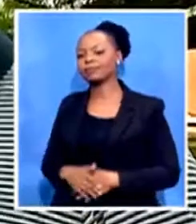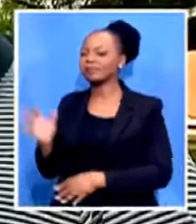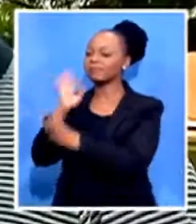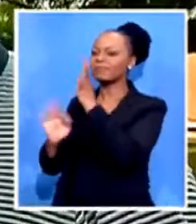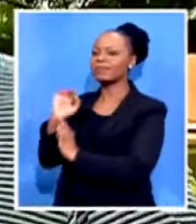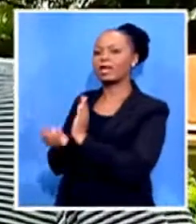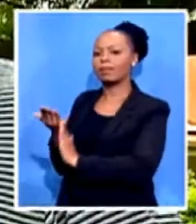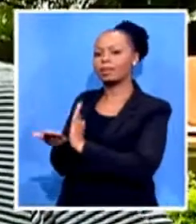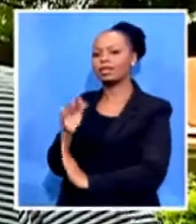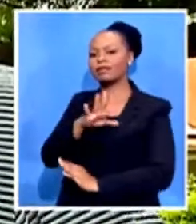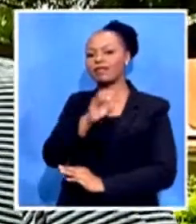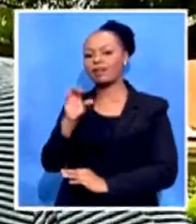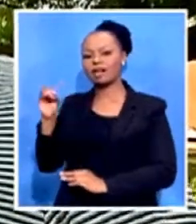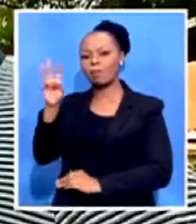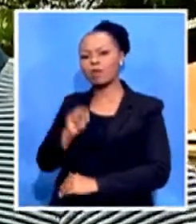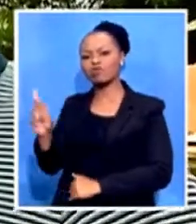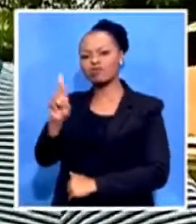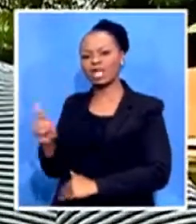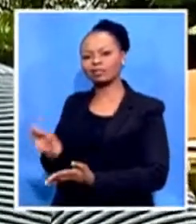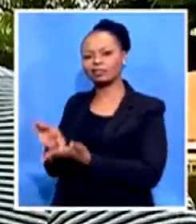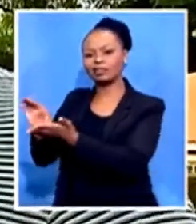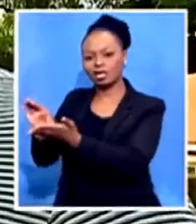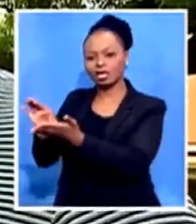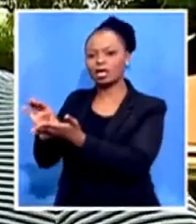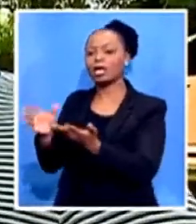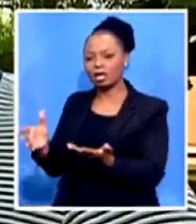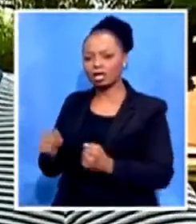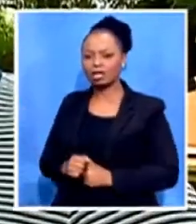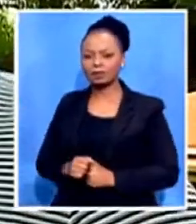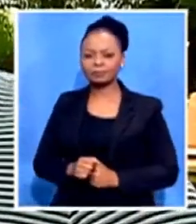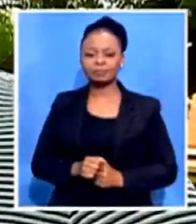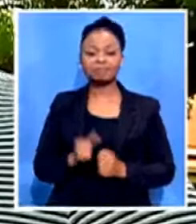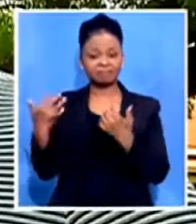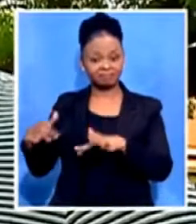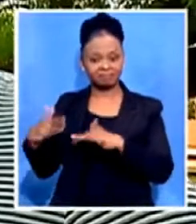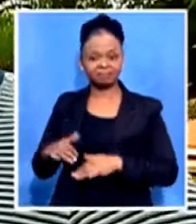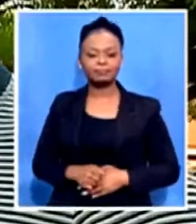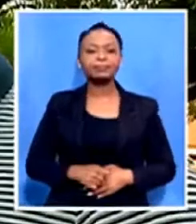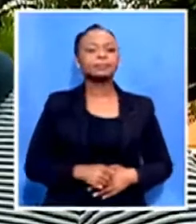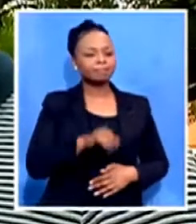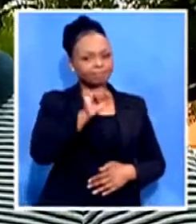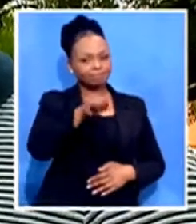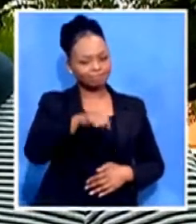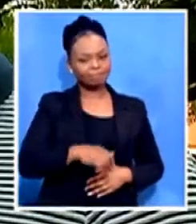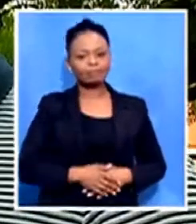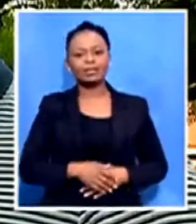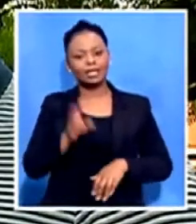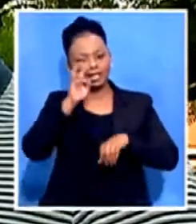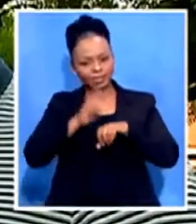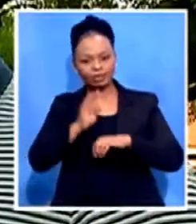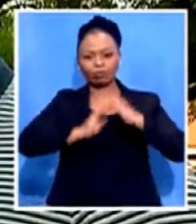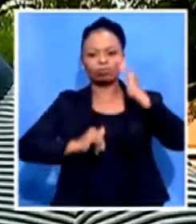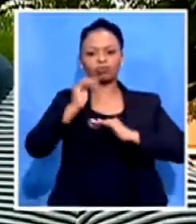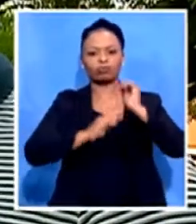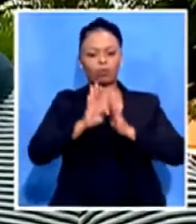astronomical figures. Yes, so there's a significant need for infrastructure upgrades in the farm, and as we all understand,